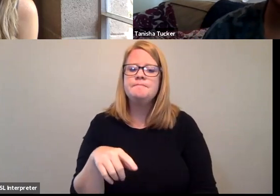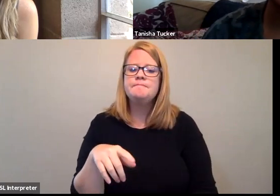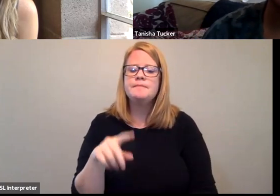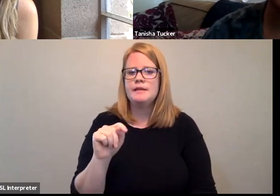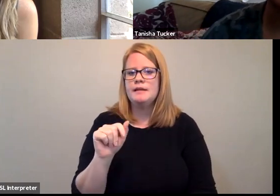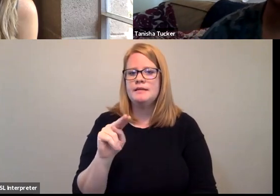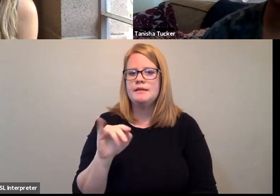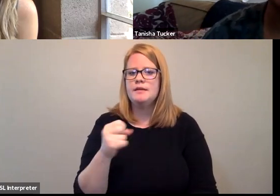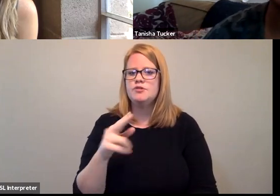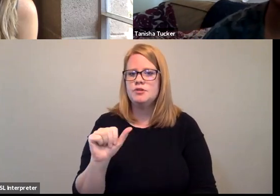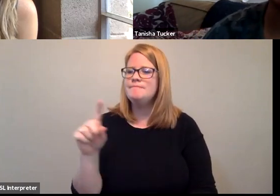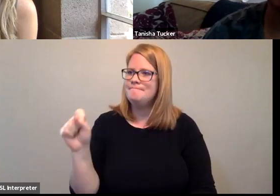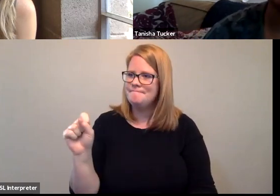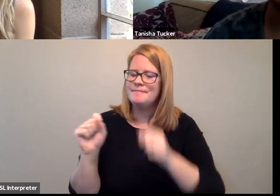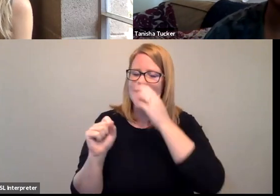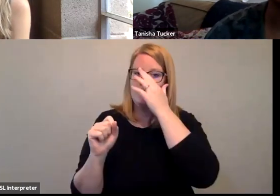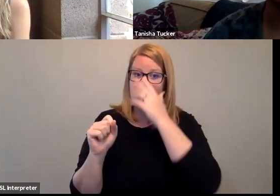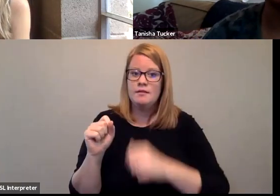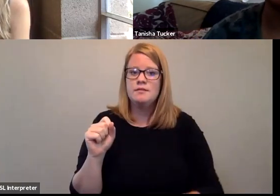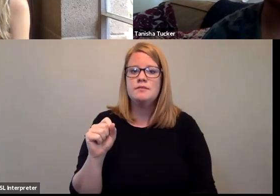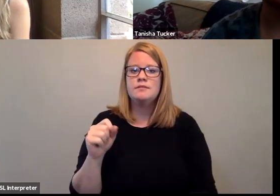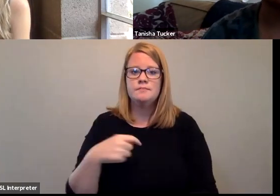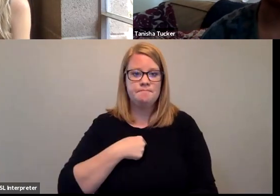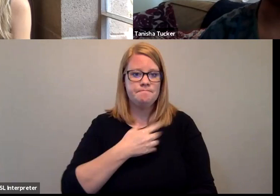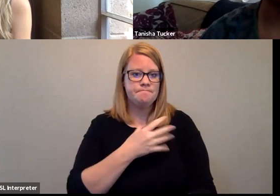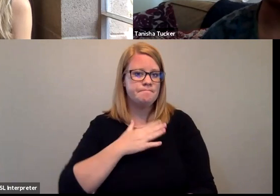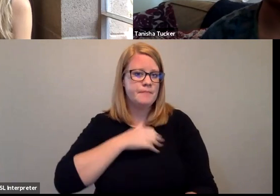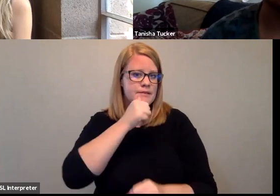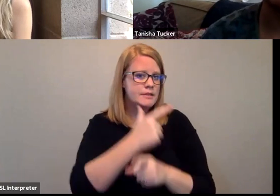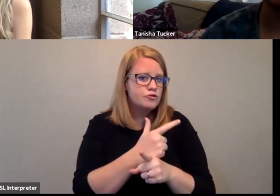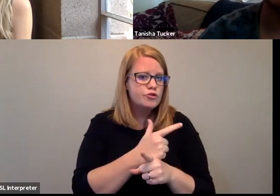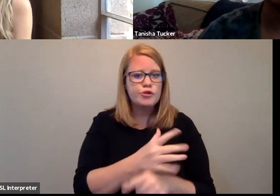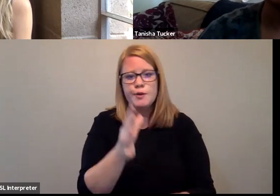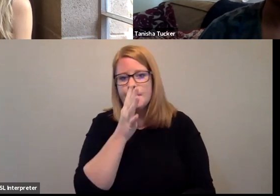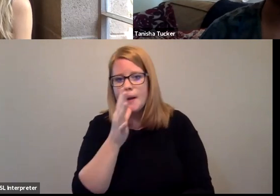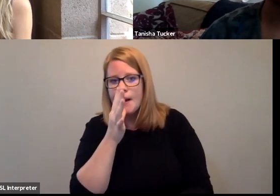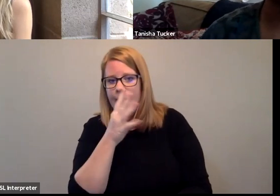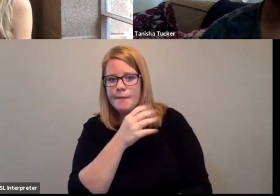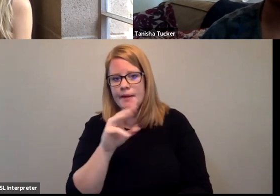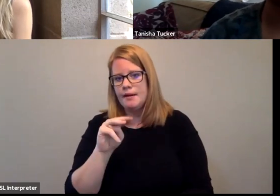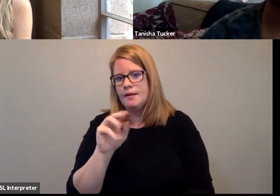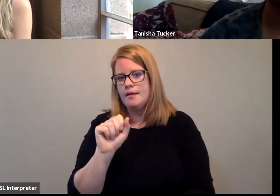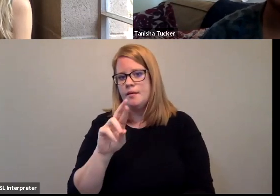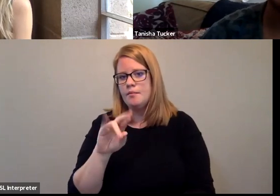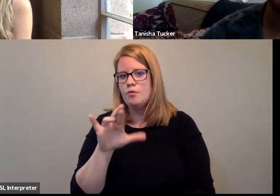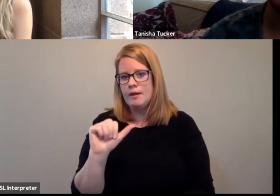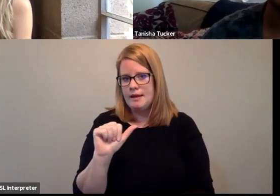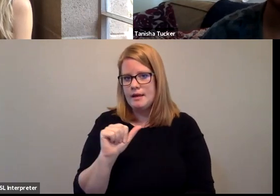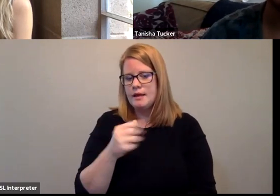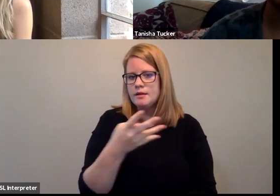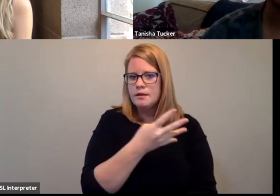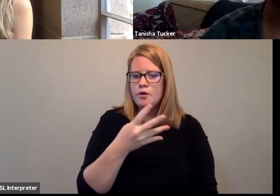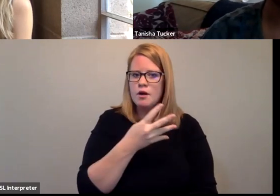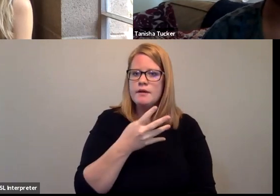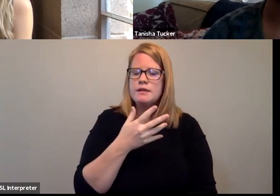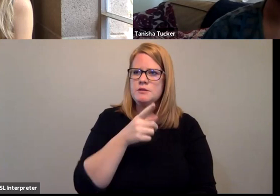it was something me and my sister always talked about. Me and my sister, my mom, even Maria, like, we want to make sure we're reaching the youth. We